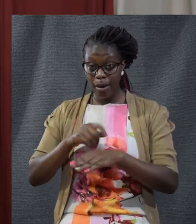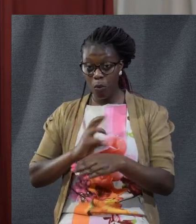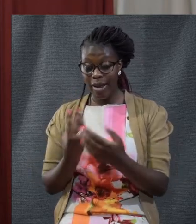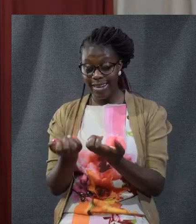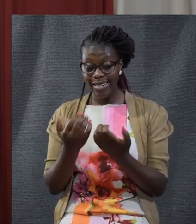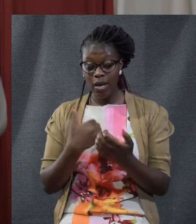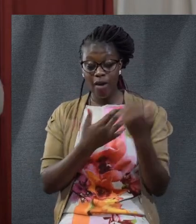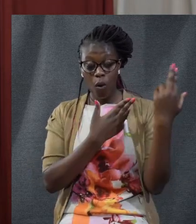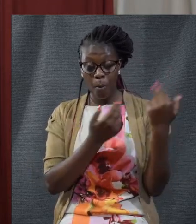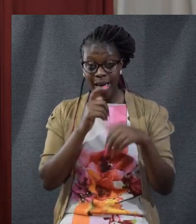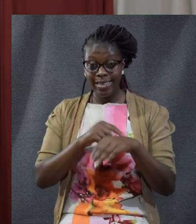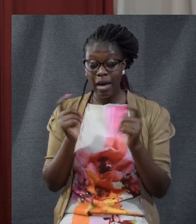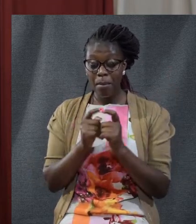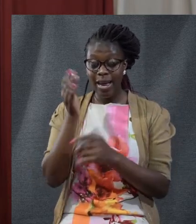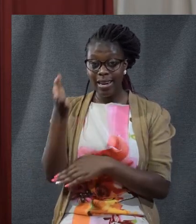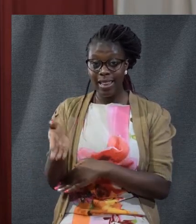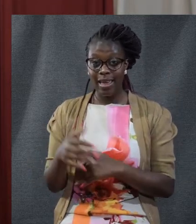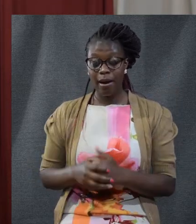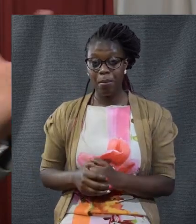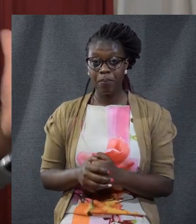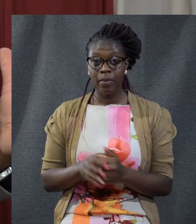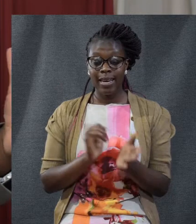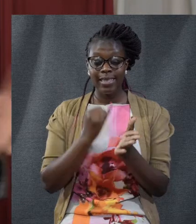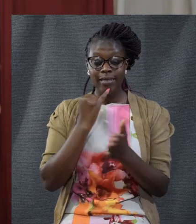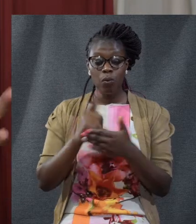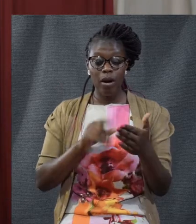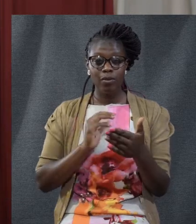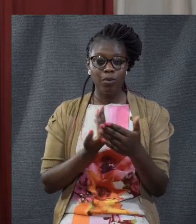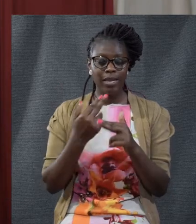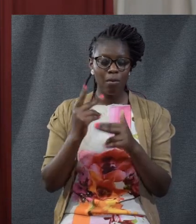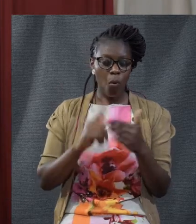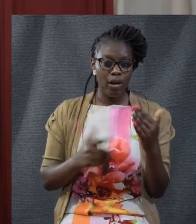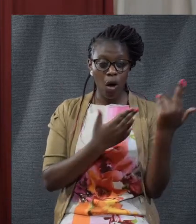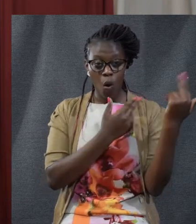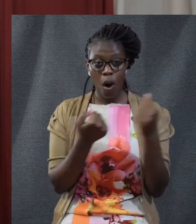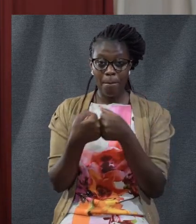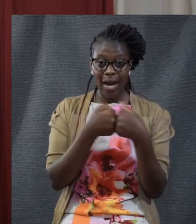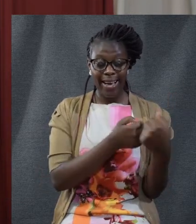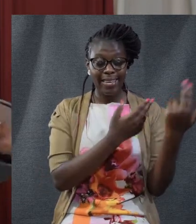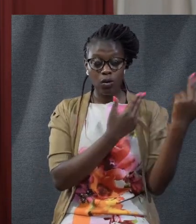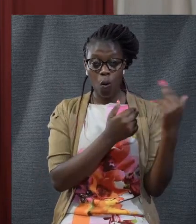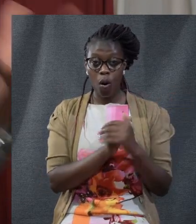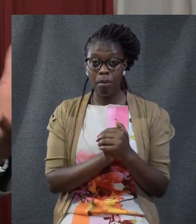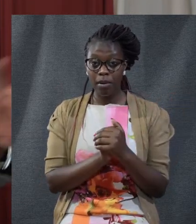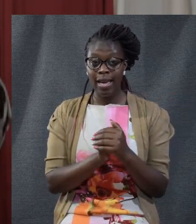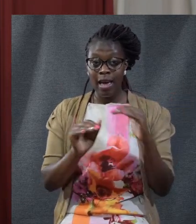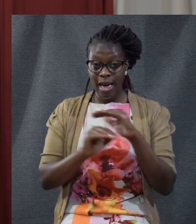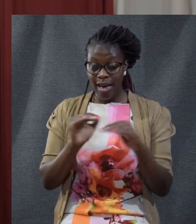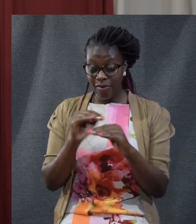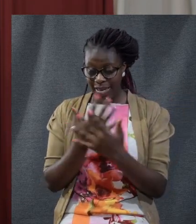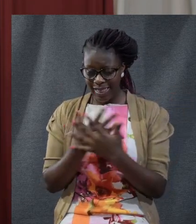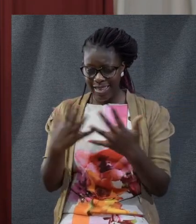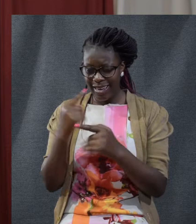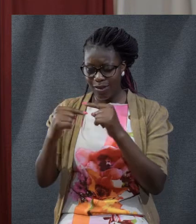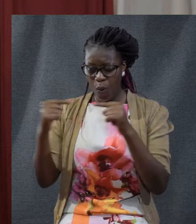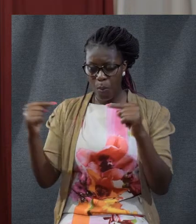need to have hope even when that pain is still there. Praise the name of the Lord. It is what we call hope against hope. Having hope against hope. Although